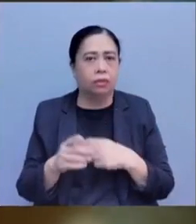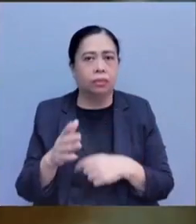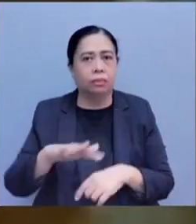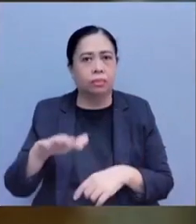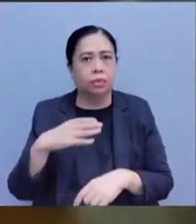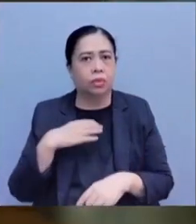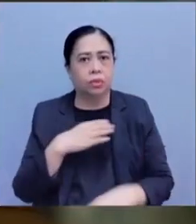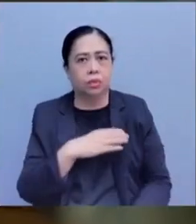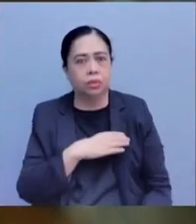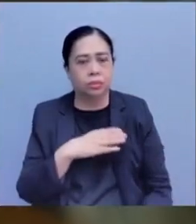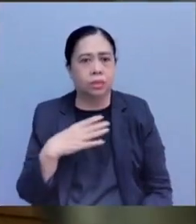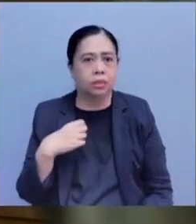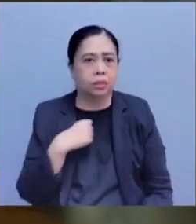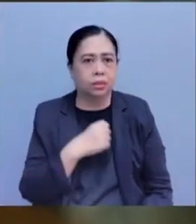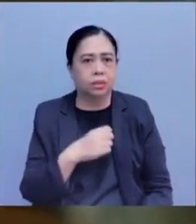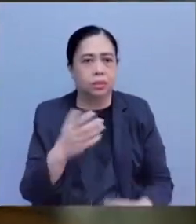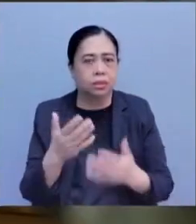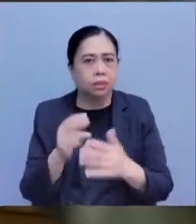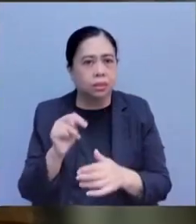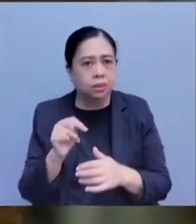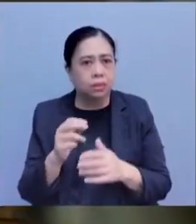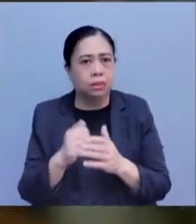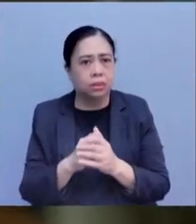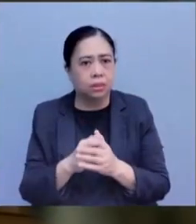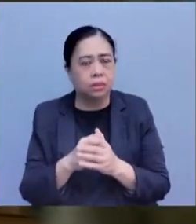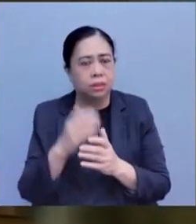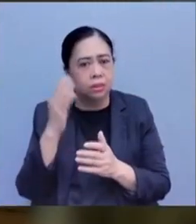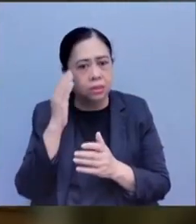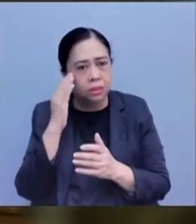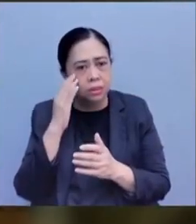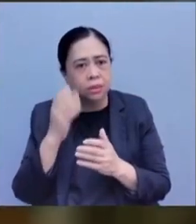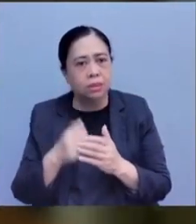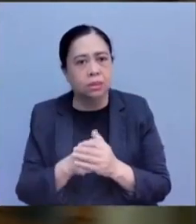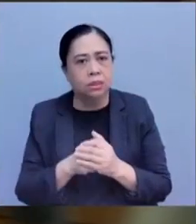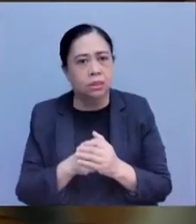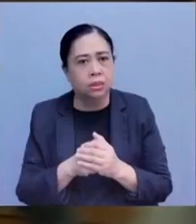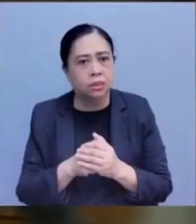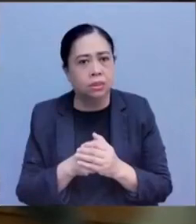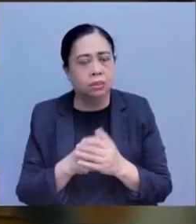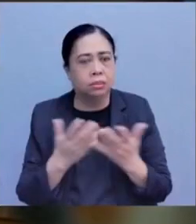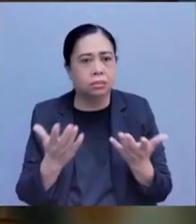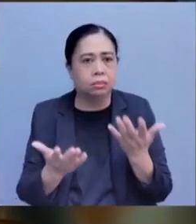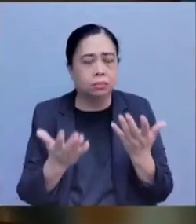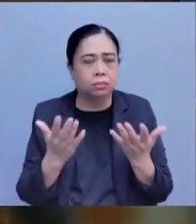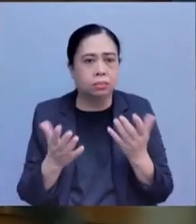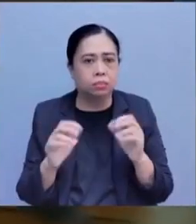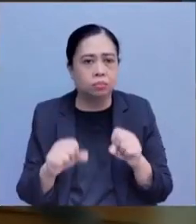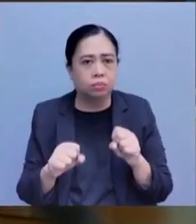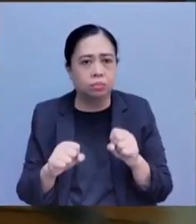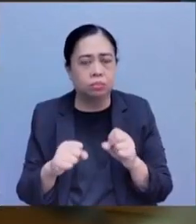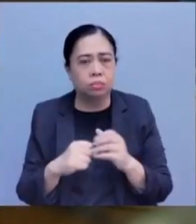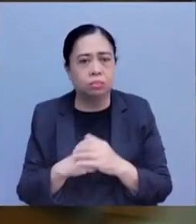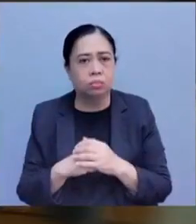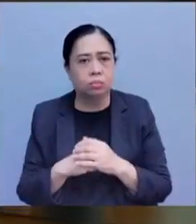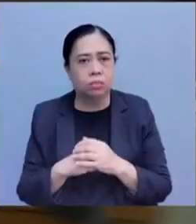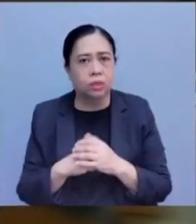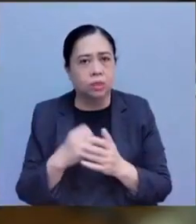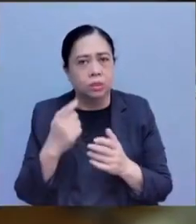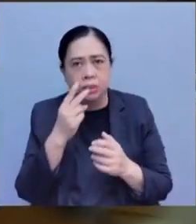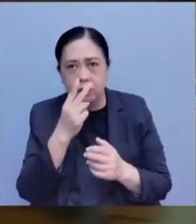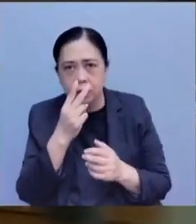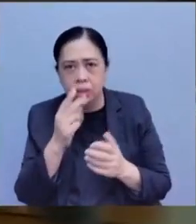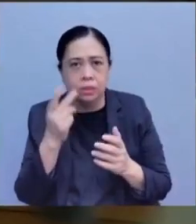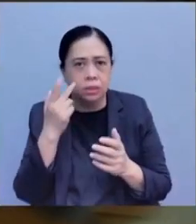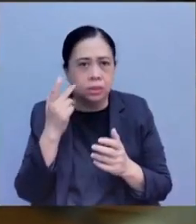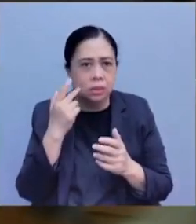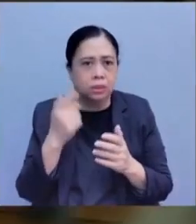congressmen here. Baka we can exercise this backwardization that we can already perhaps explore